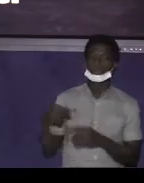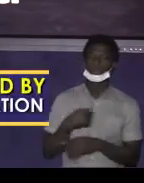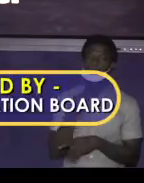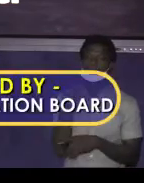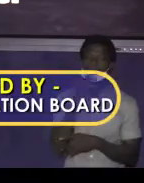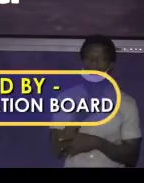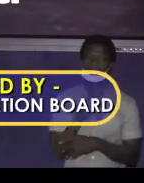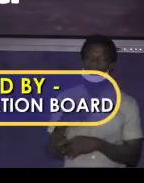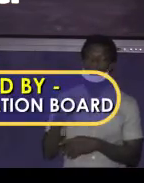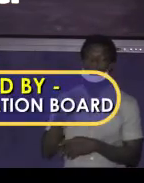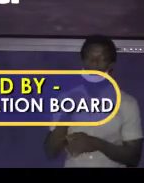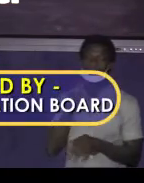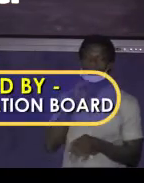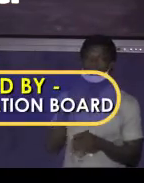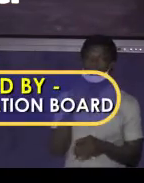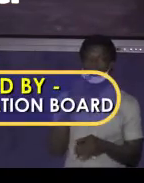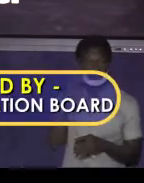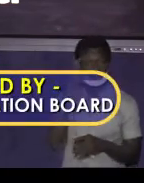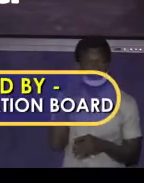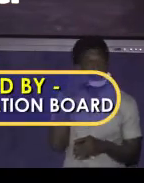When we say regional, that means